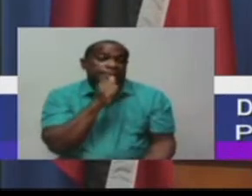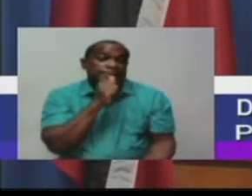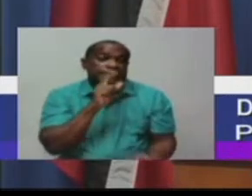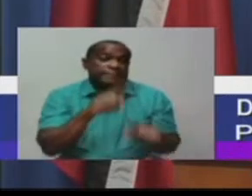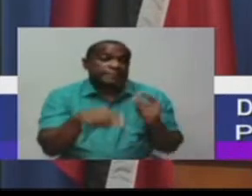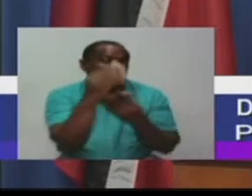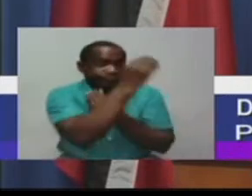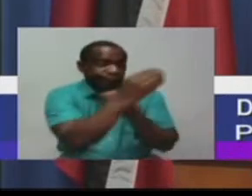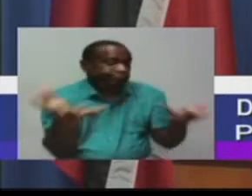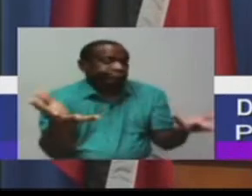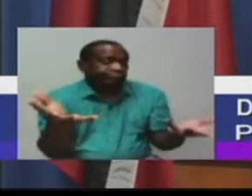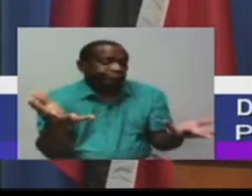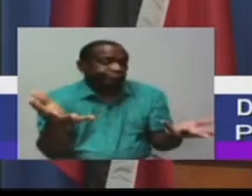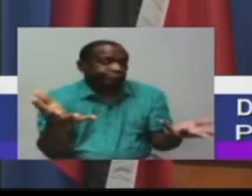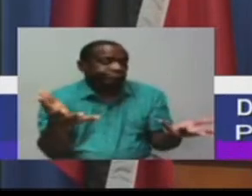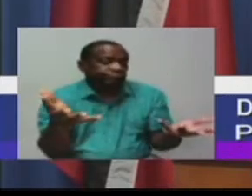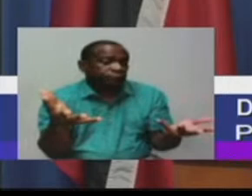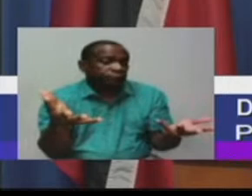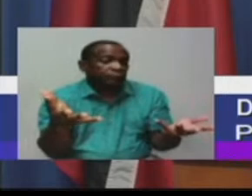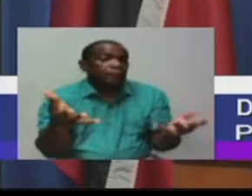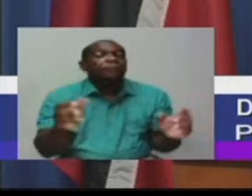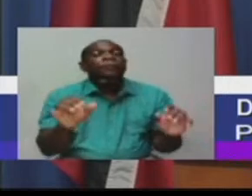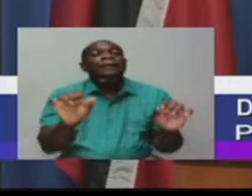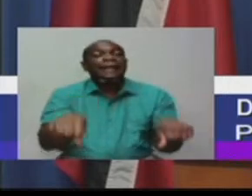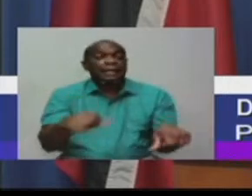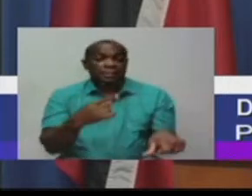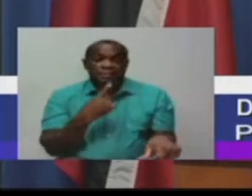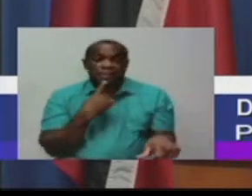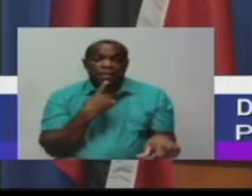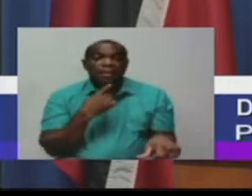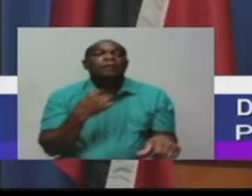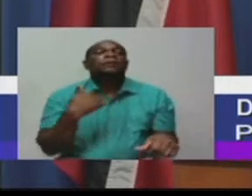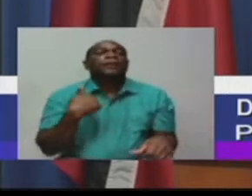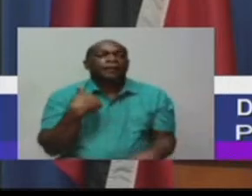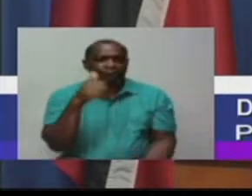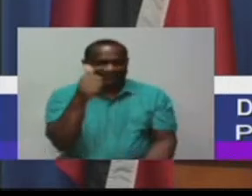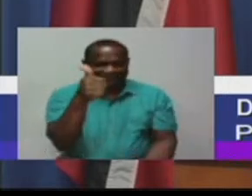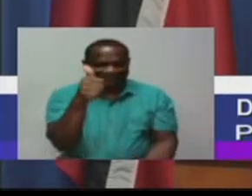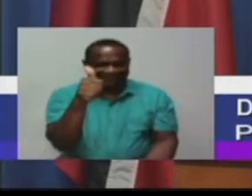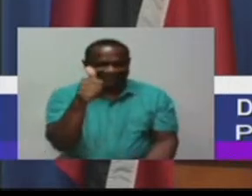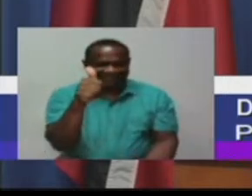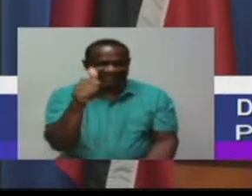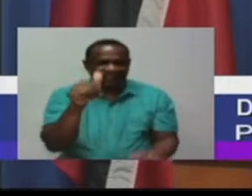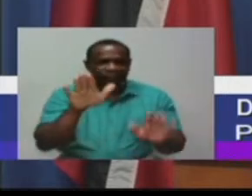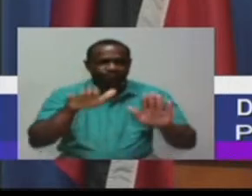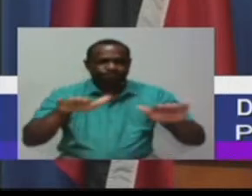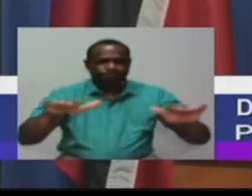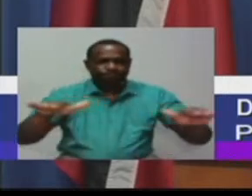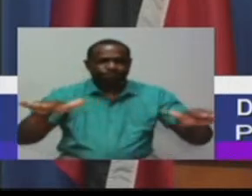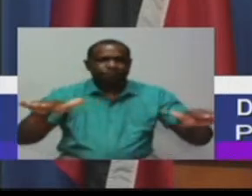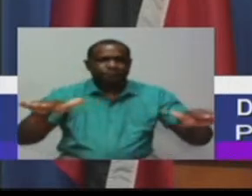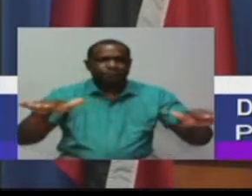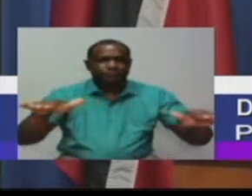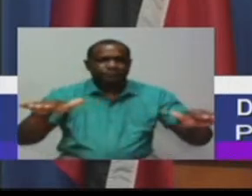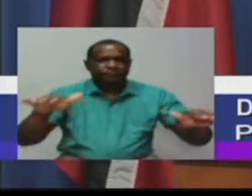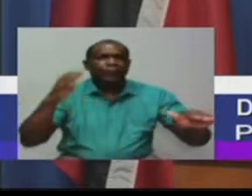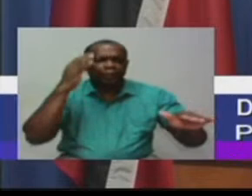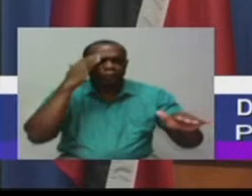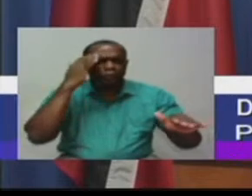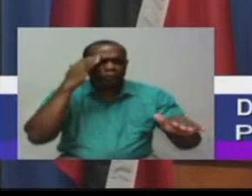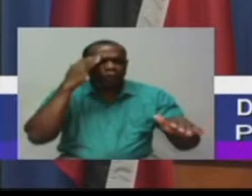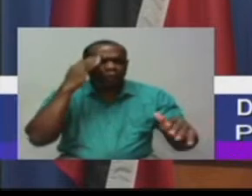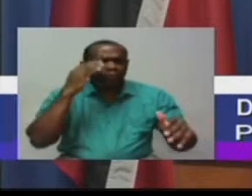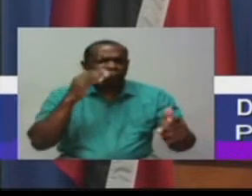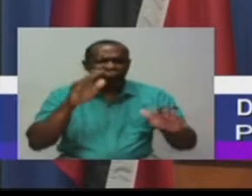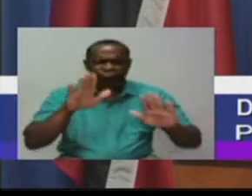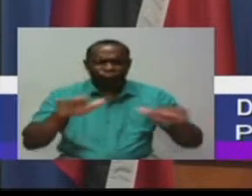information. We can confirm that there are 10 children, and of course we would know what our legal definition of children would be in